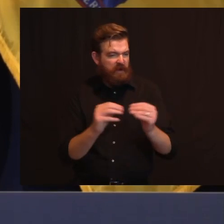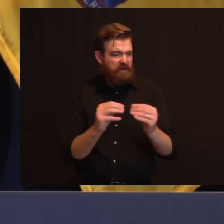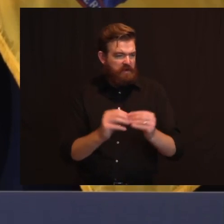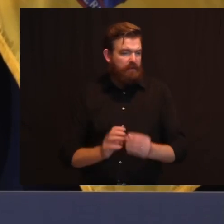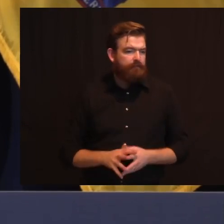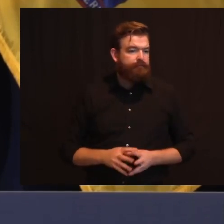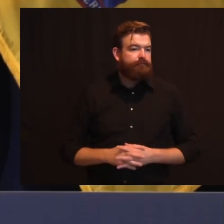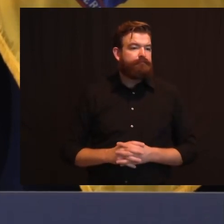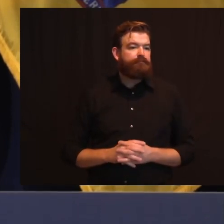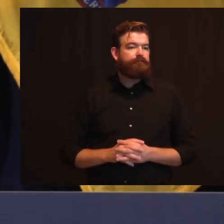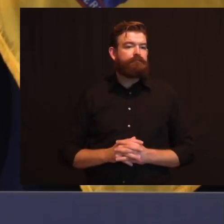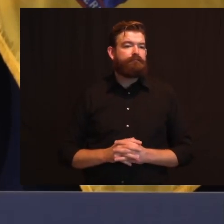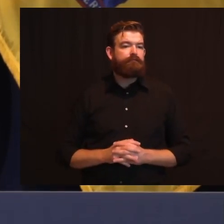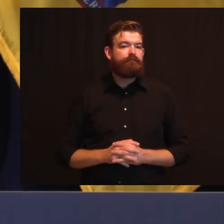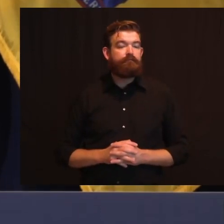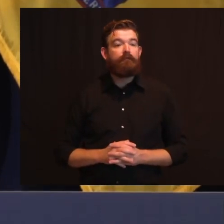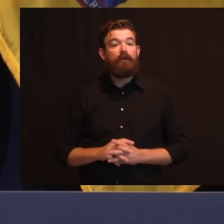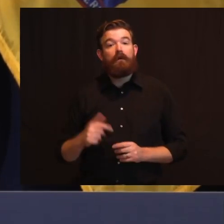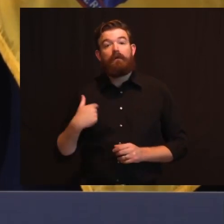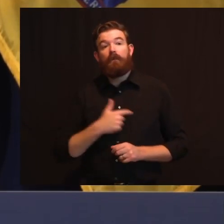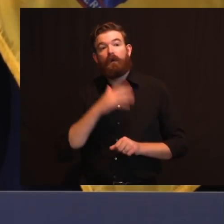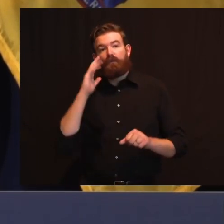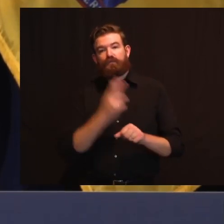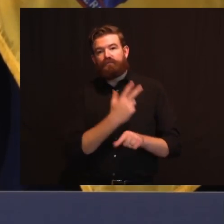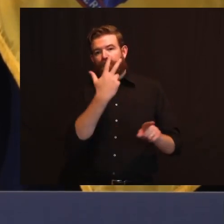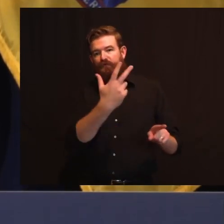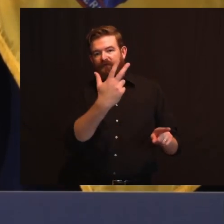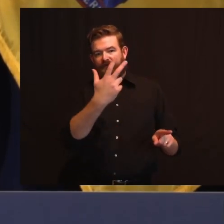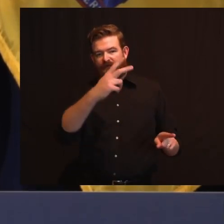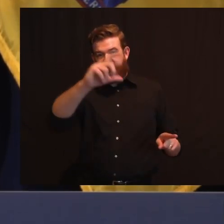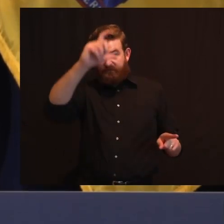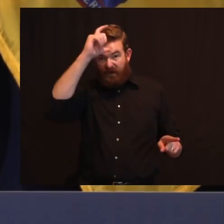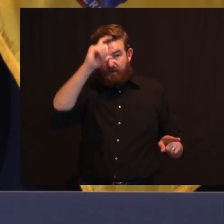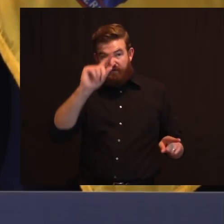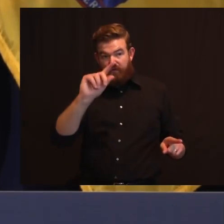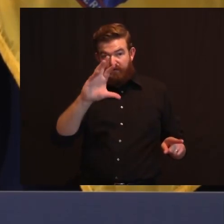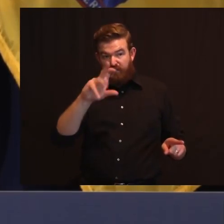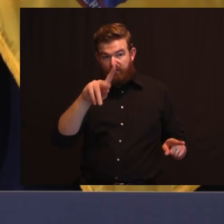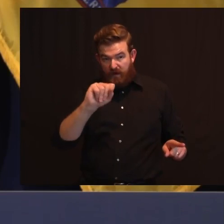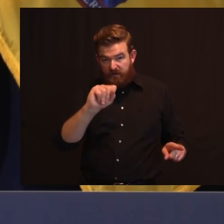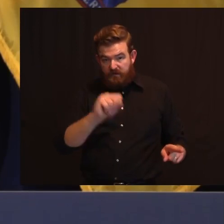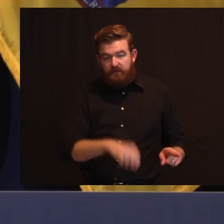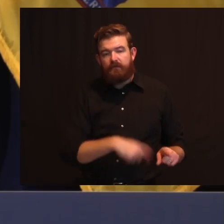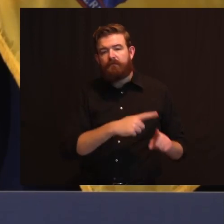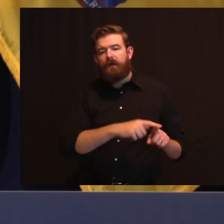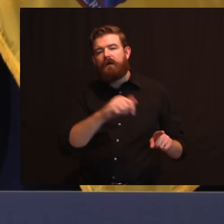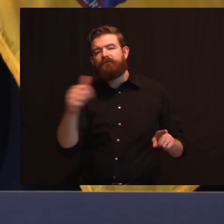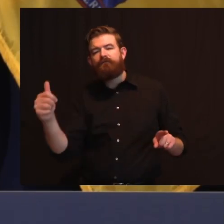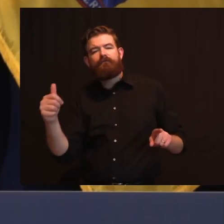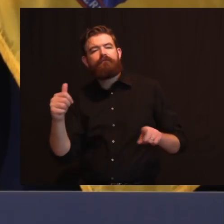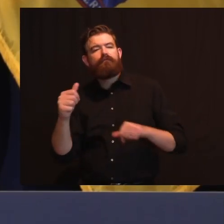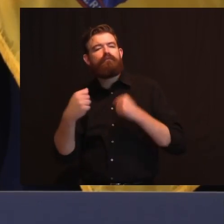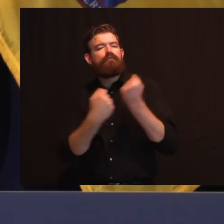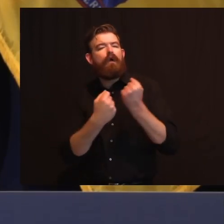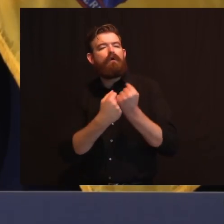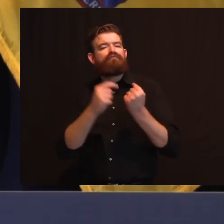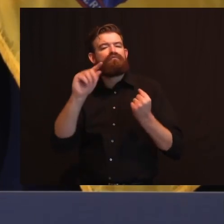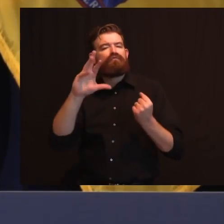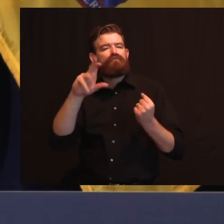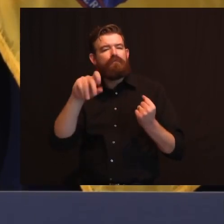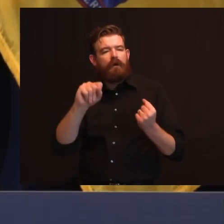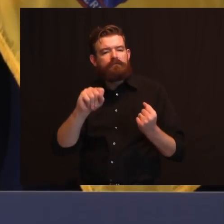Service 3 fire engines and 1 additional support vehicle, along with 10 firefighters to California. I believe, Pat, they leave